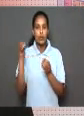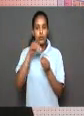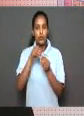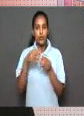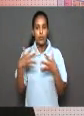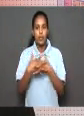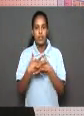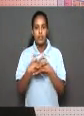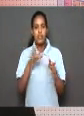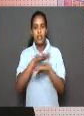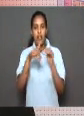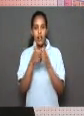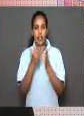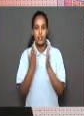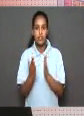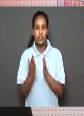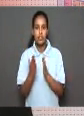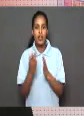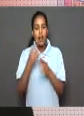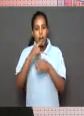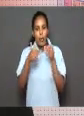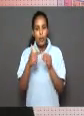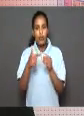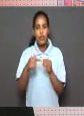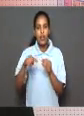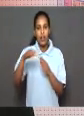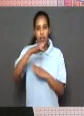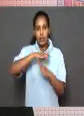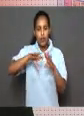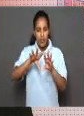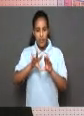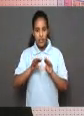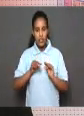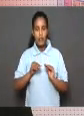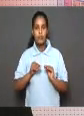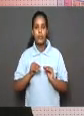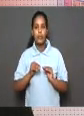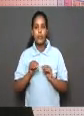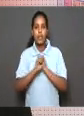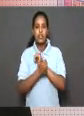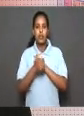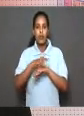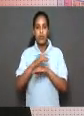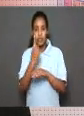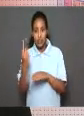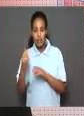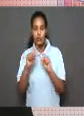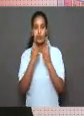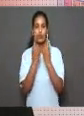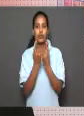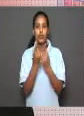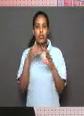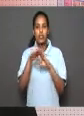can also make some generalizations about electron affinity based on